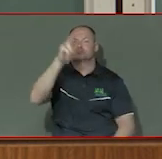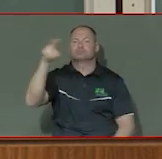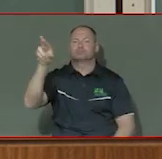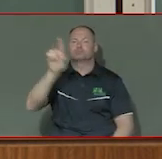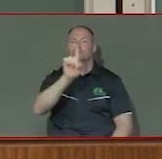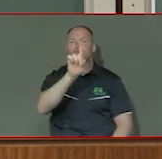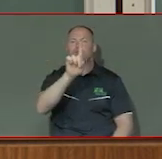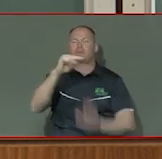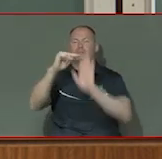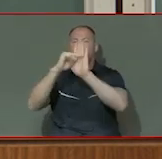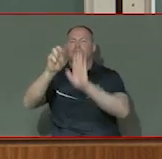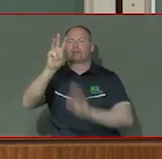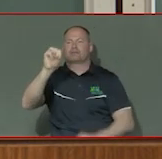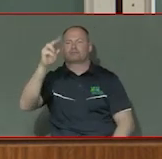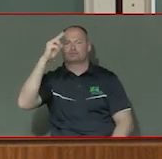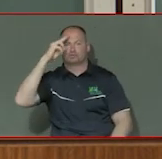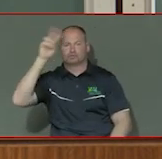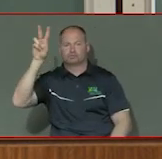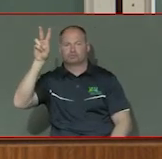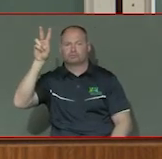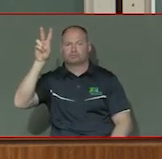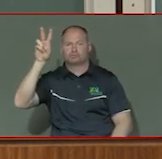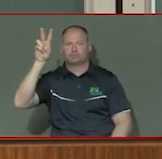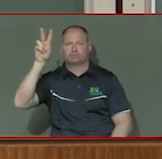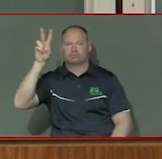minus m squared